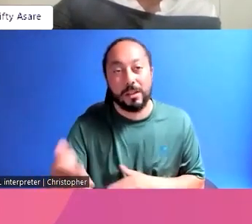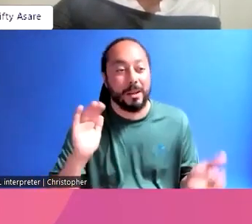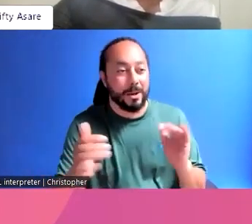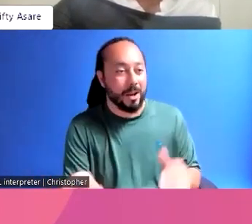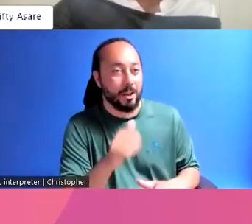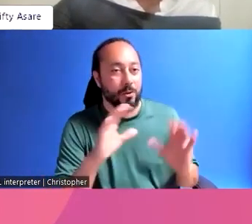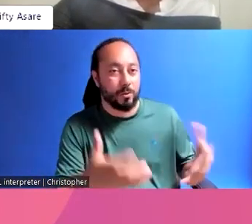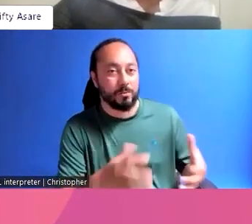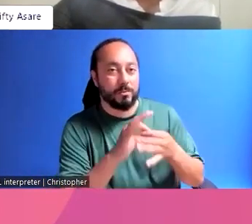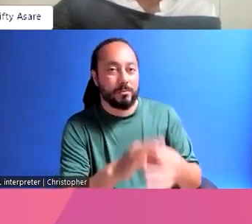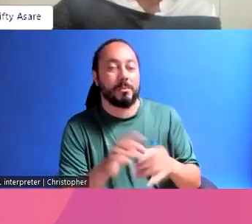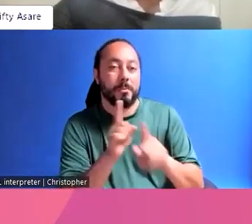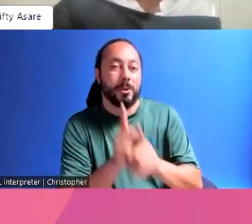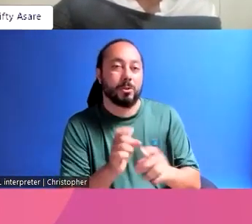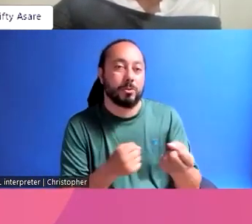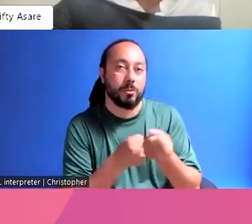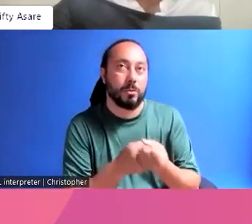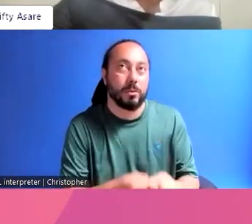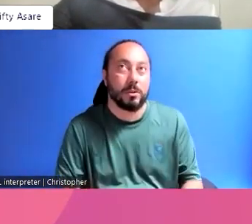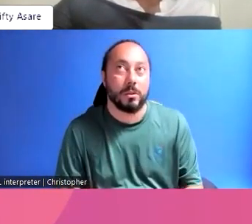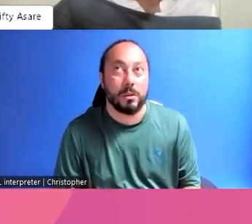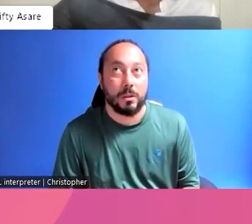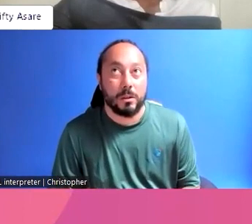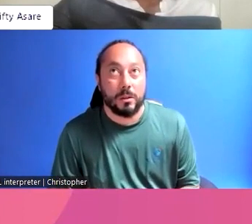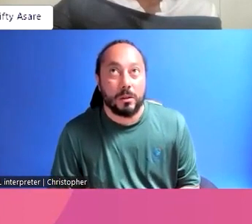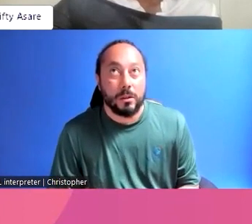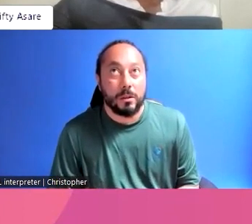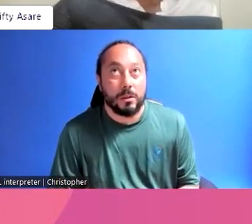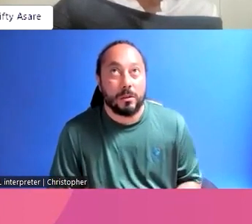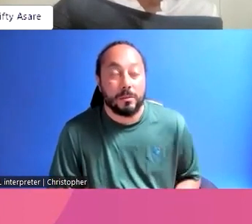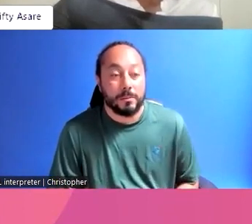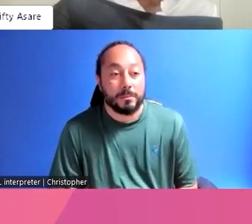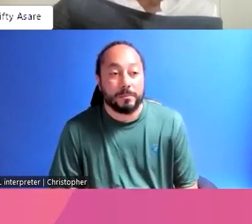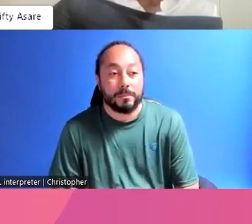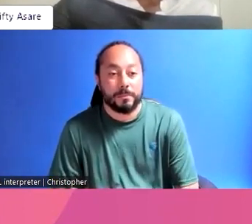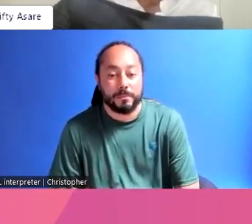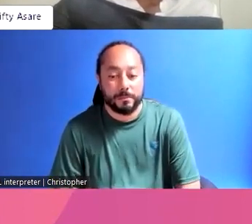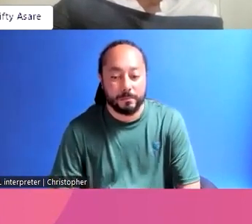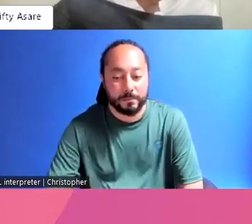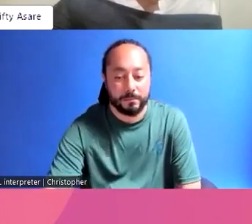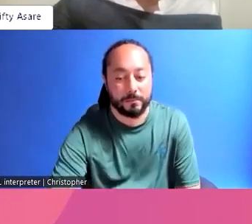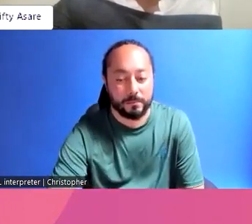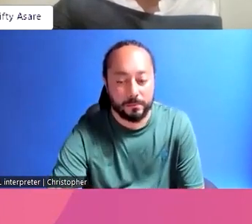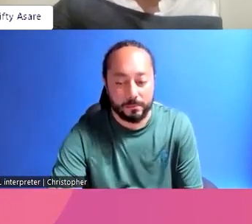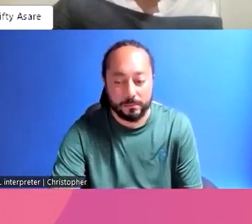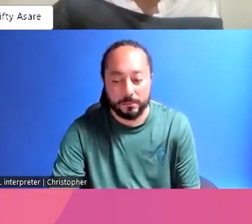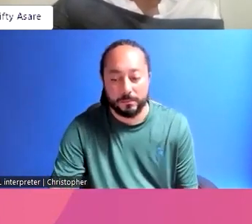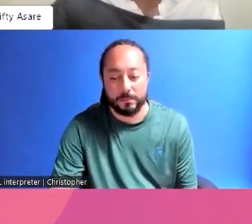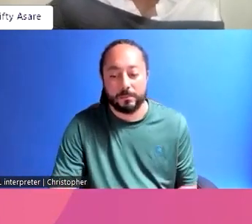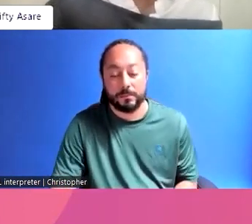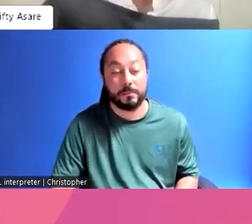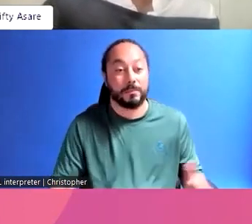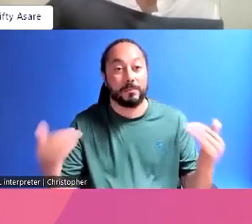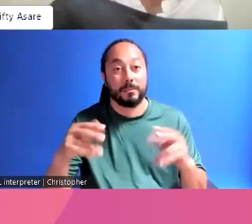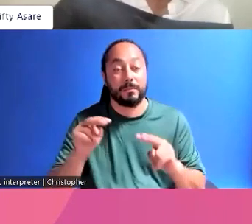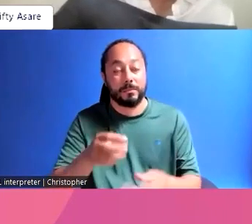comes to peer support. Next, we looked at social work and IPV